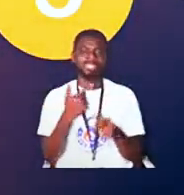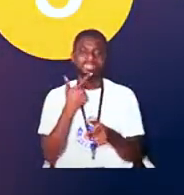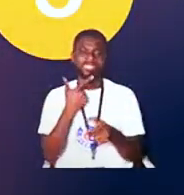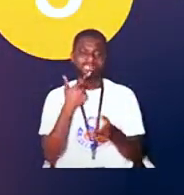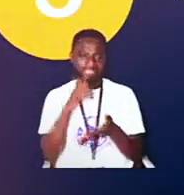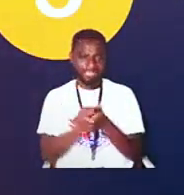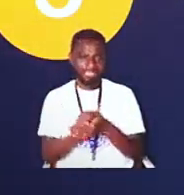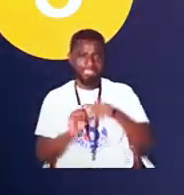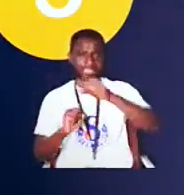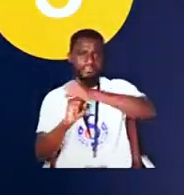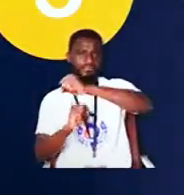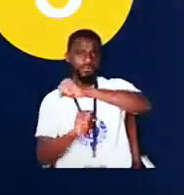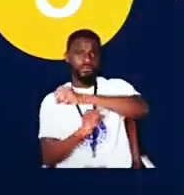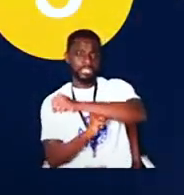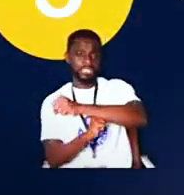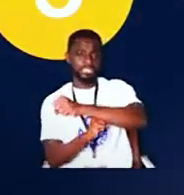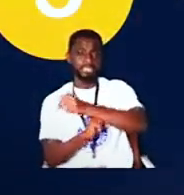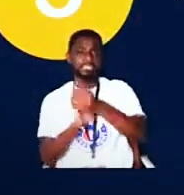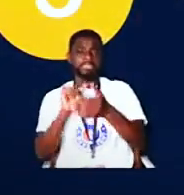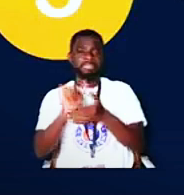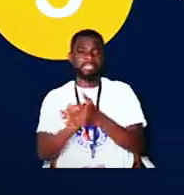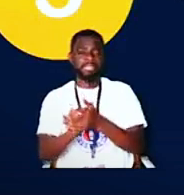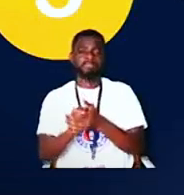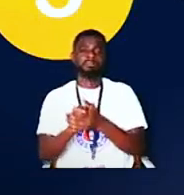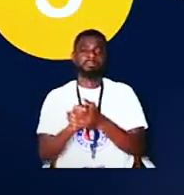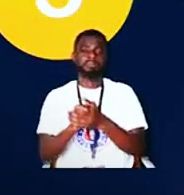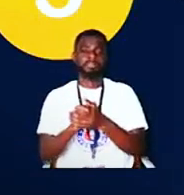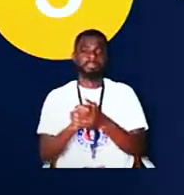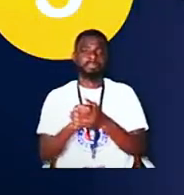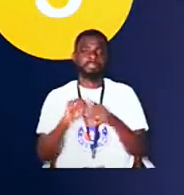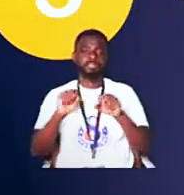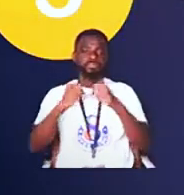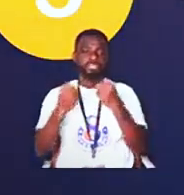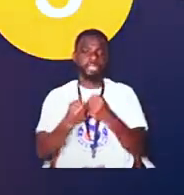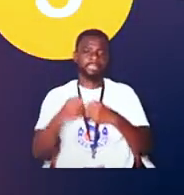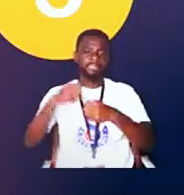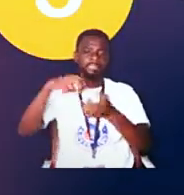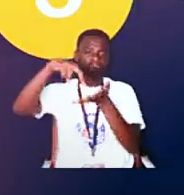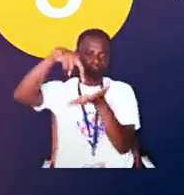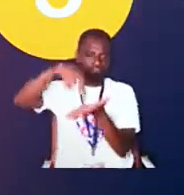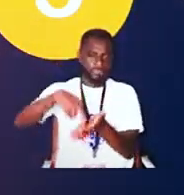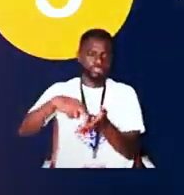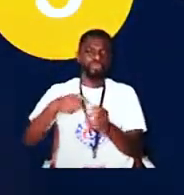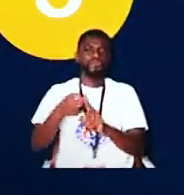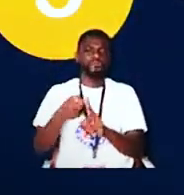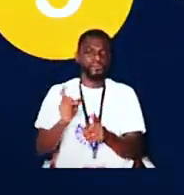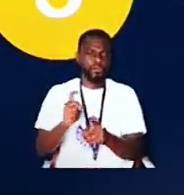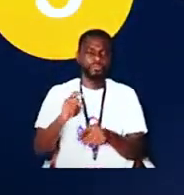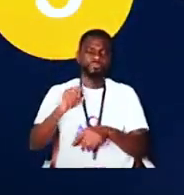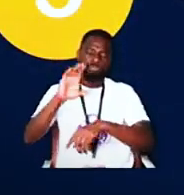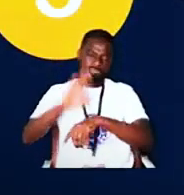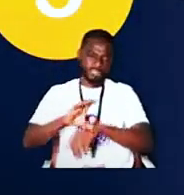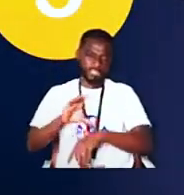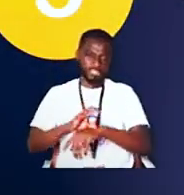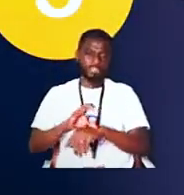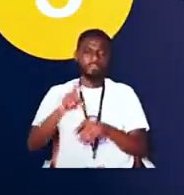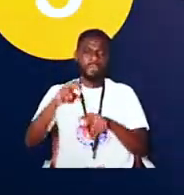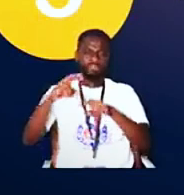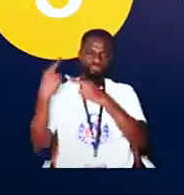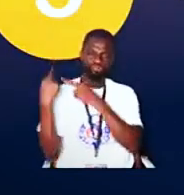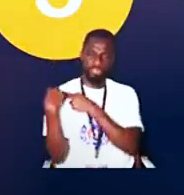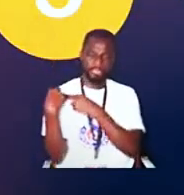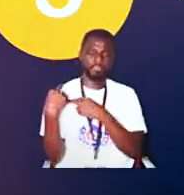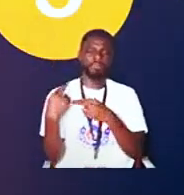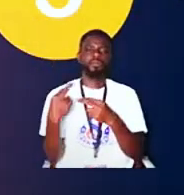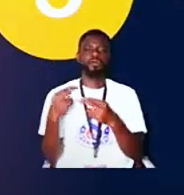foundation that the society should rest on should come from Zion. It must rest on the principles